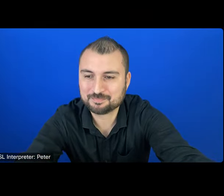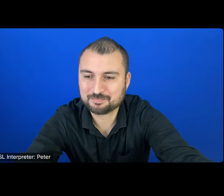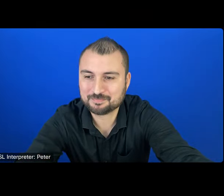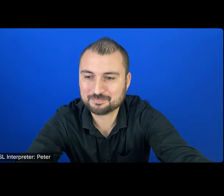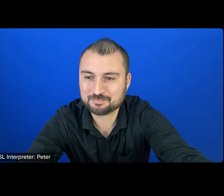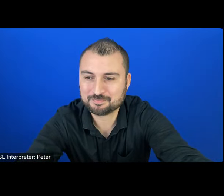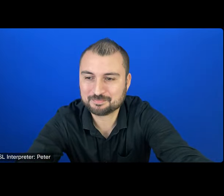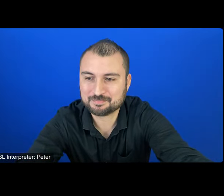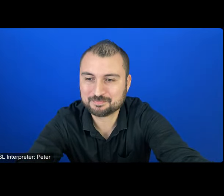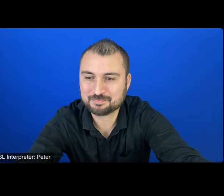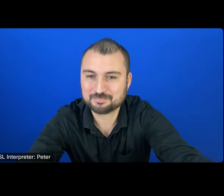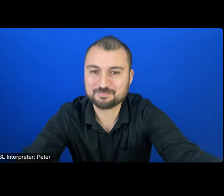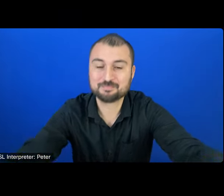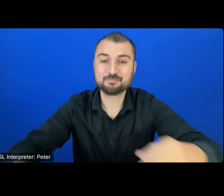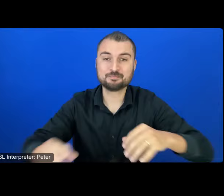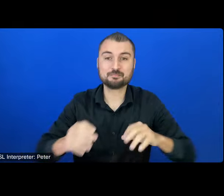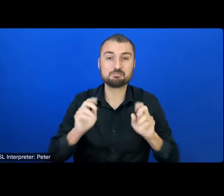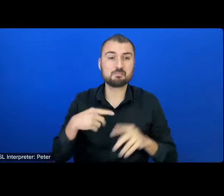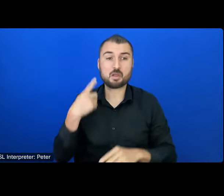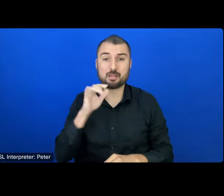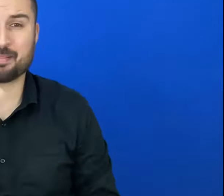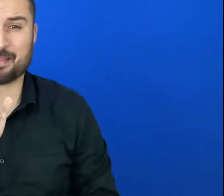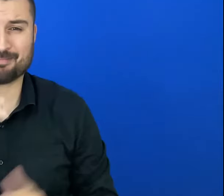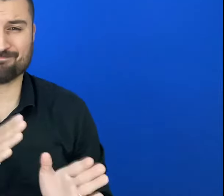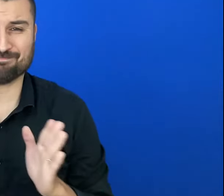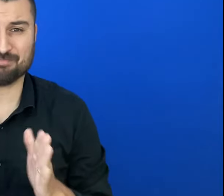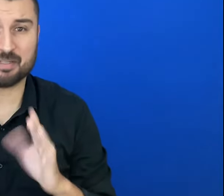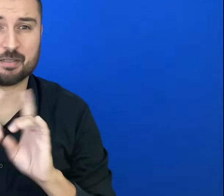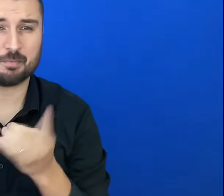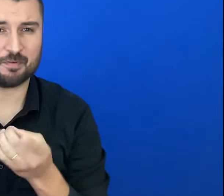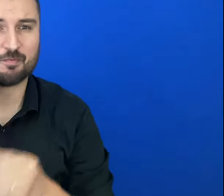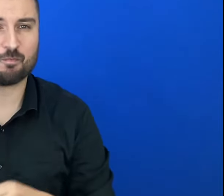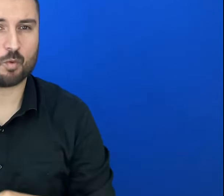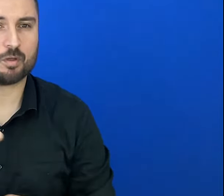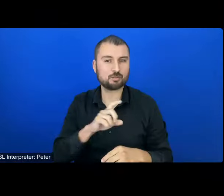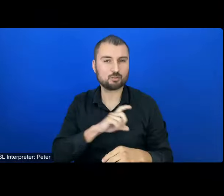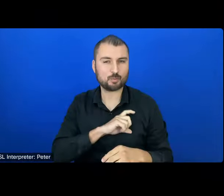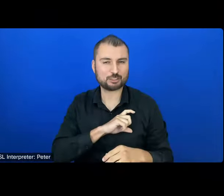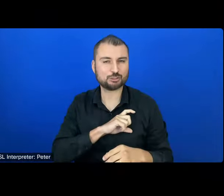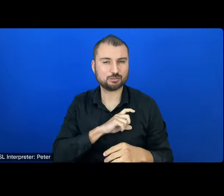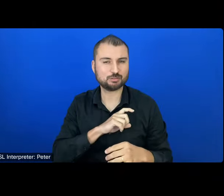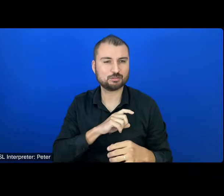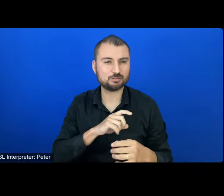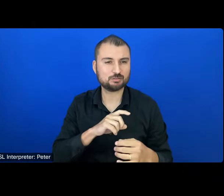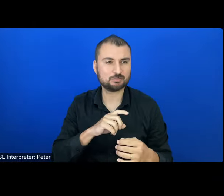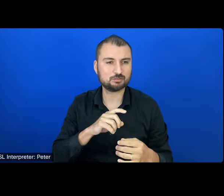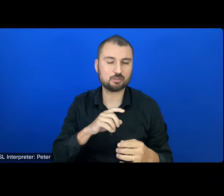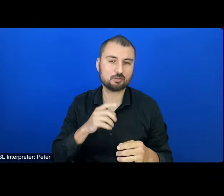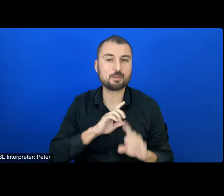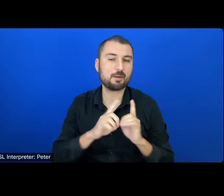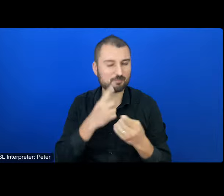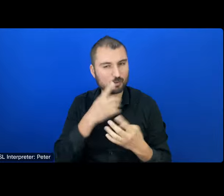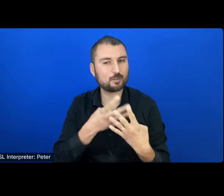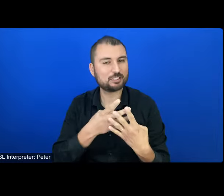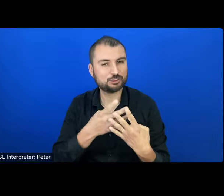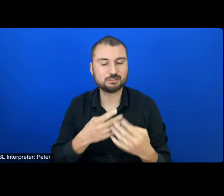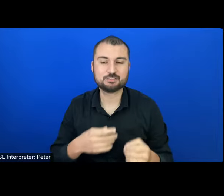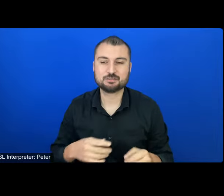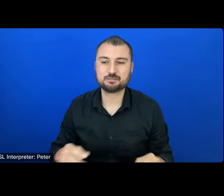along. Looks like we got Department of Corrections. So we're kind of get back on order here.